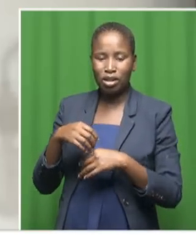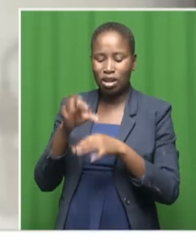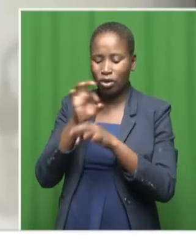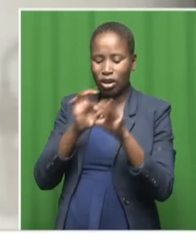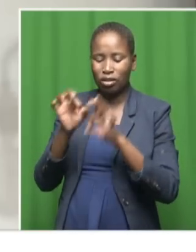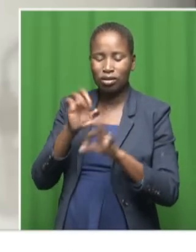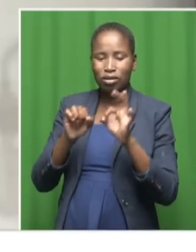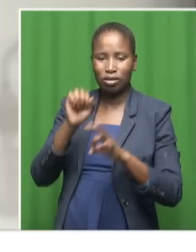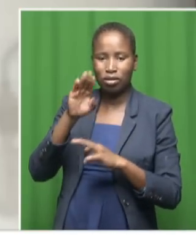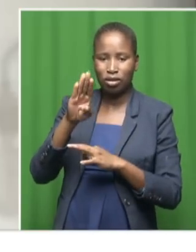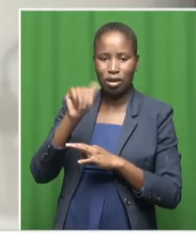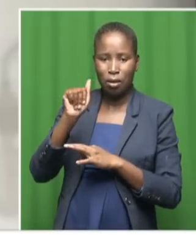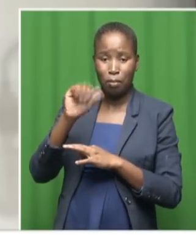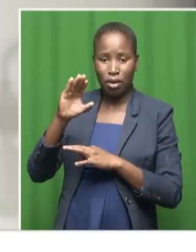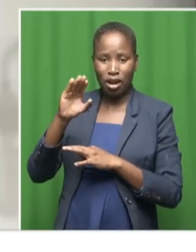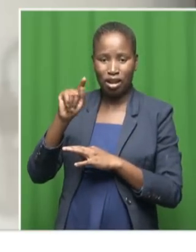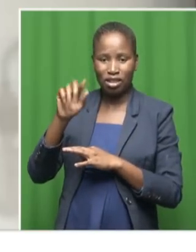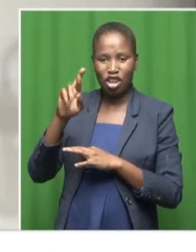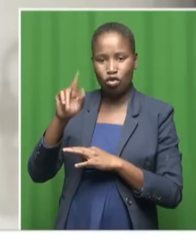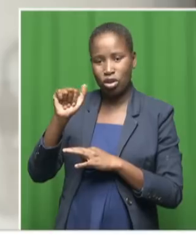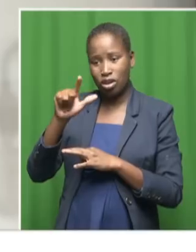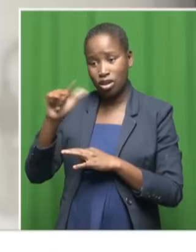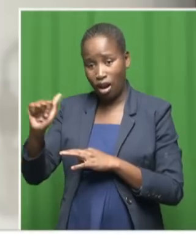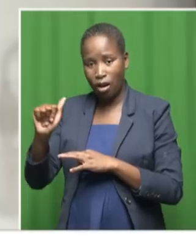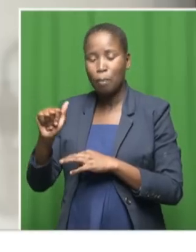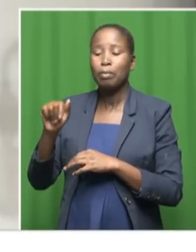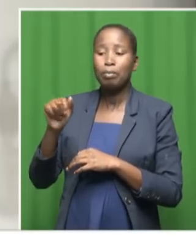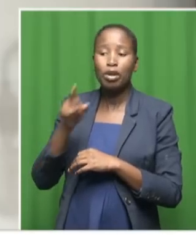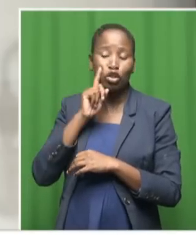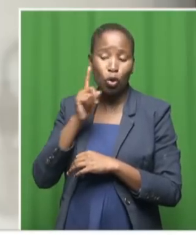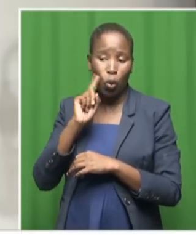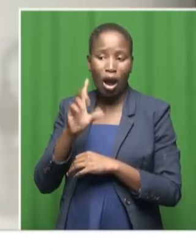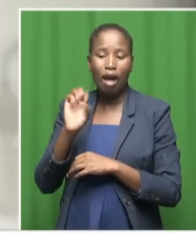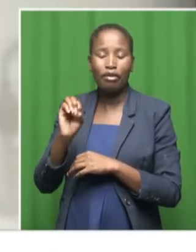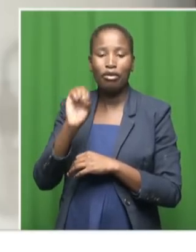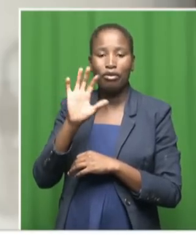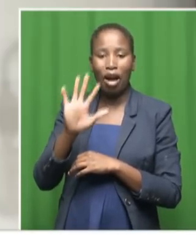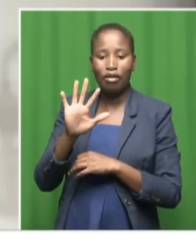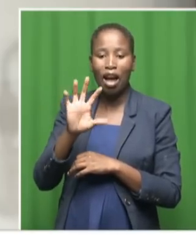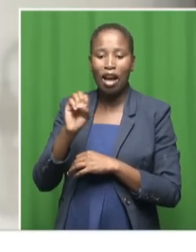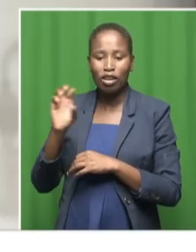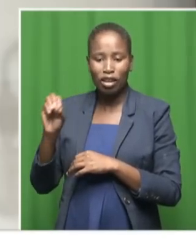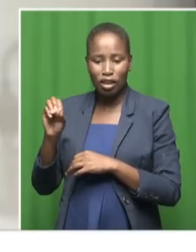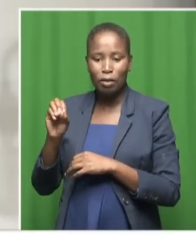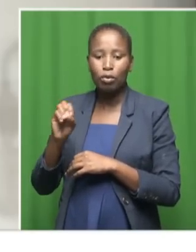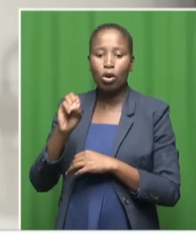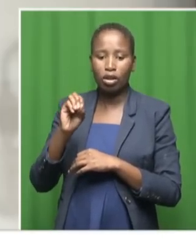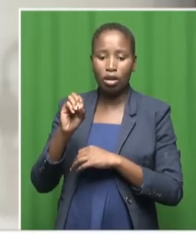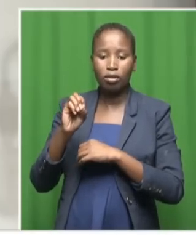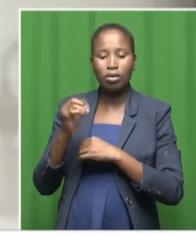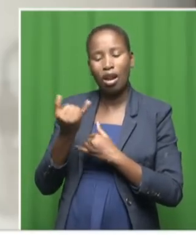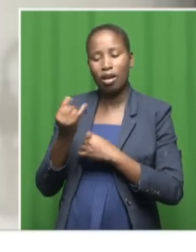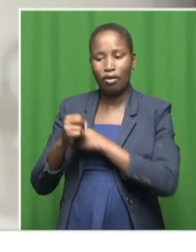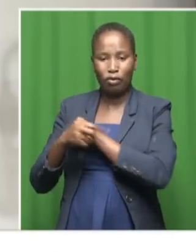those tests show us that we are under 500 E. coli units per